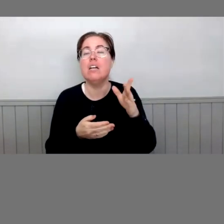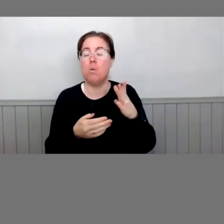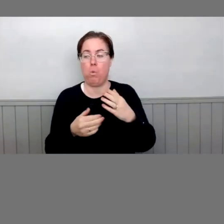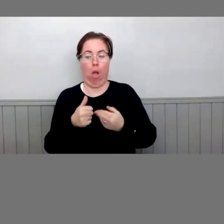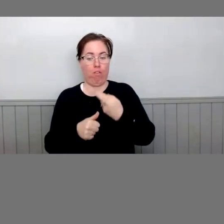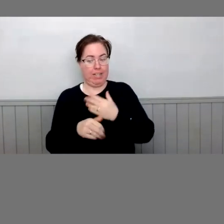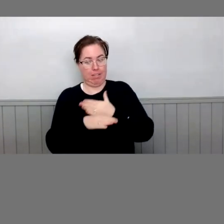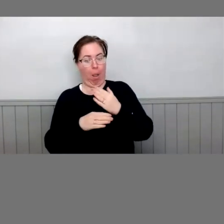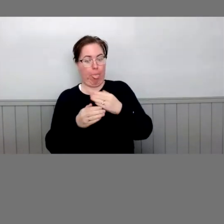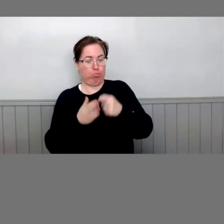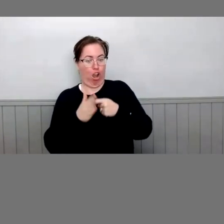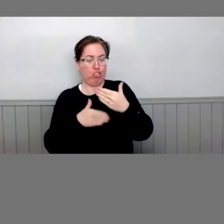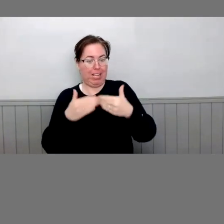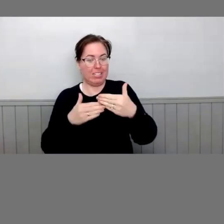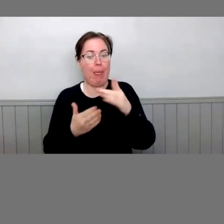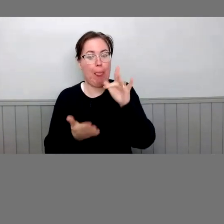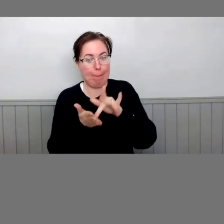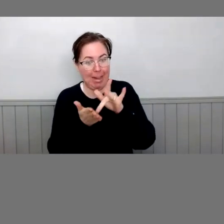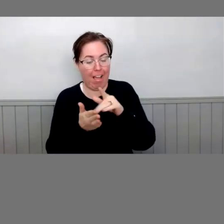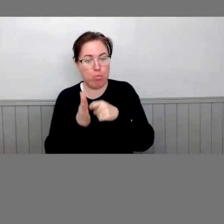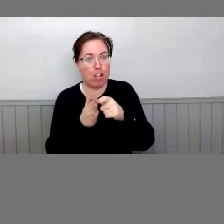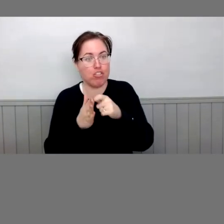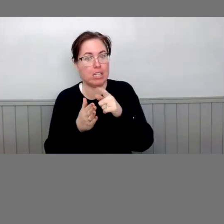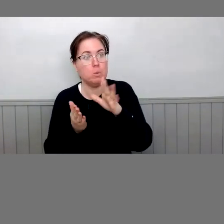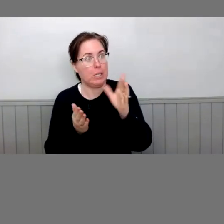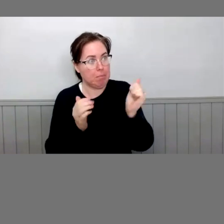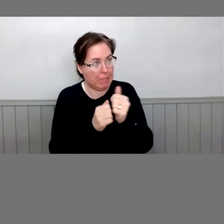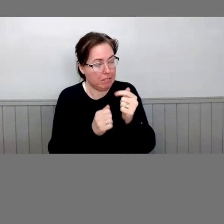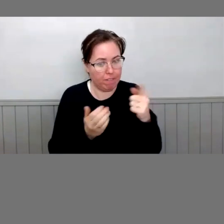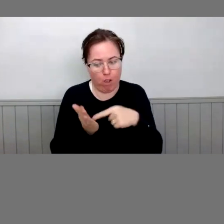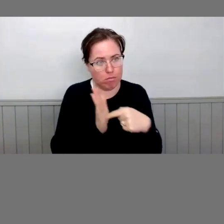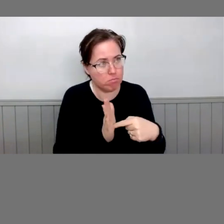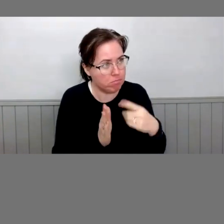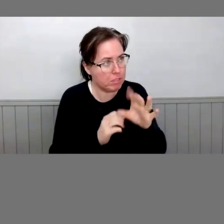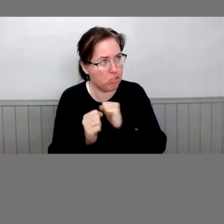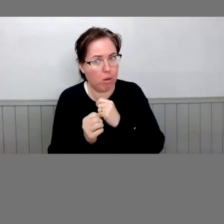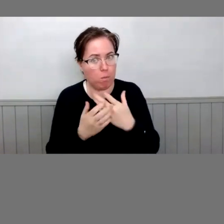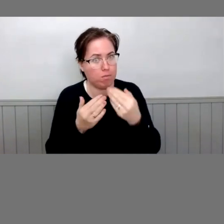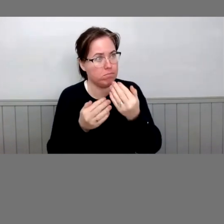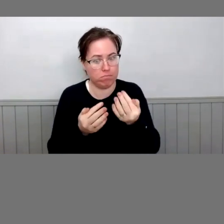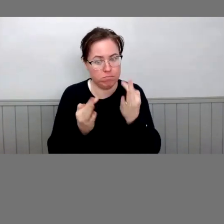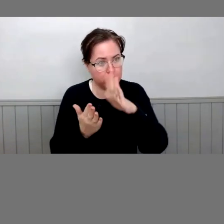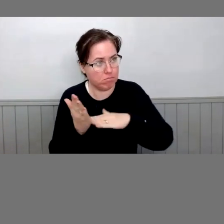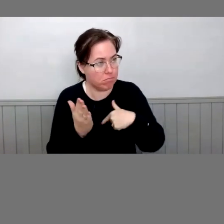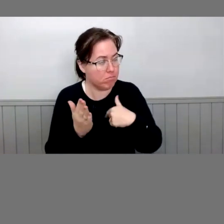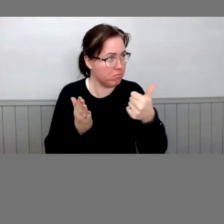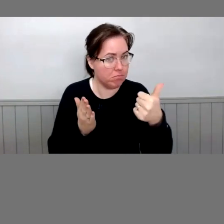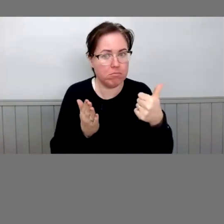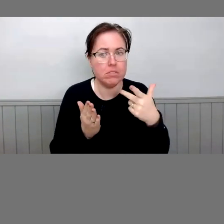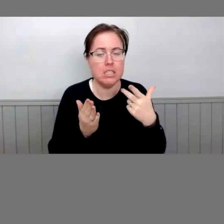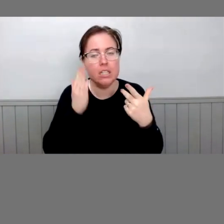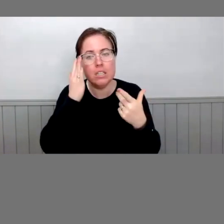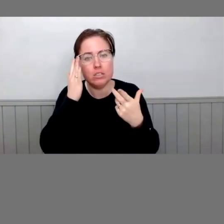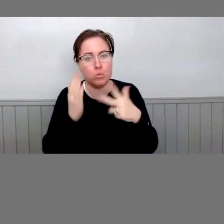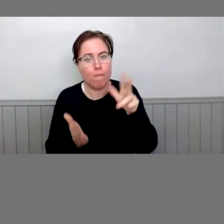mid-project to validate what our findings were and what we had found